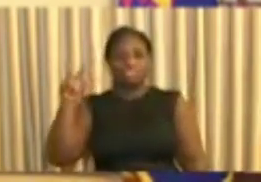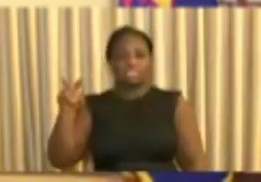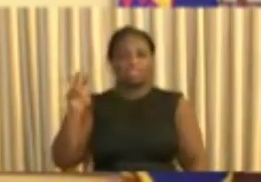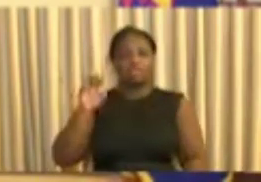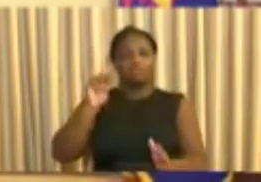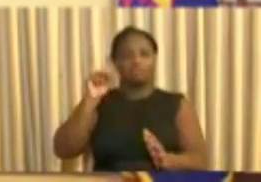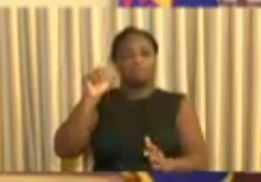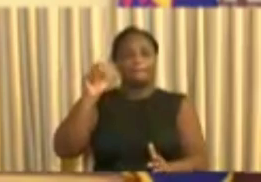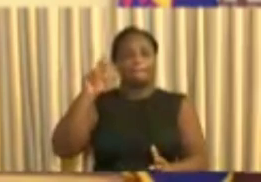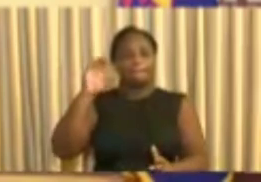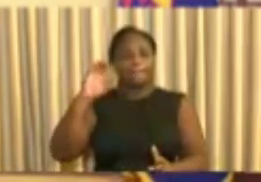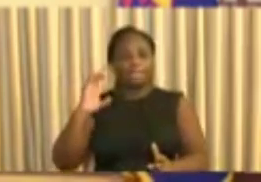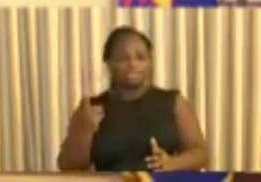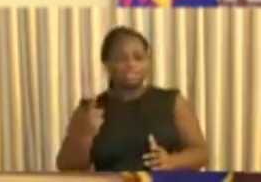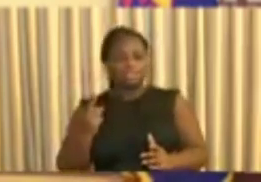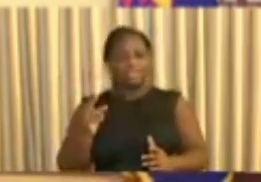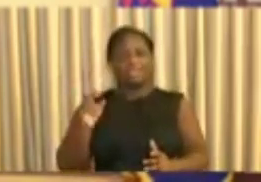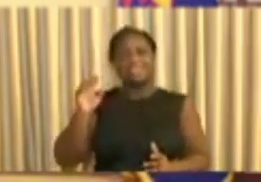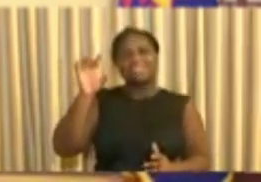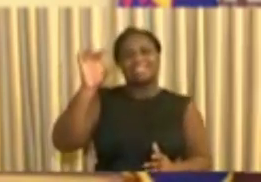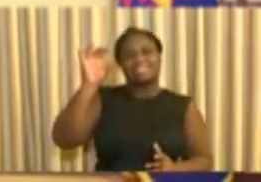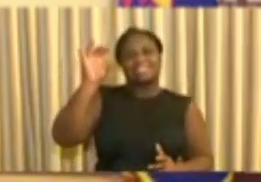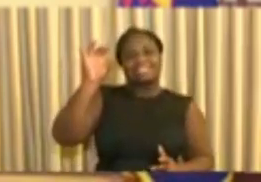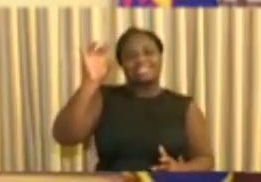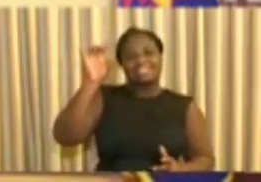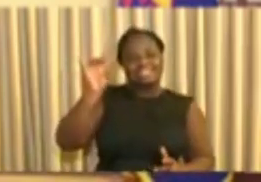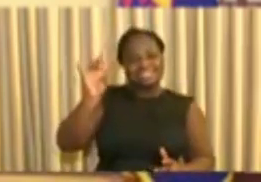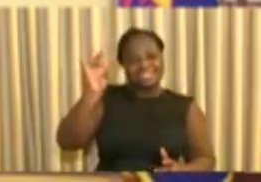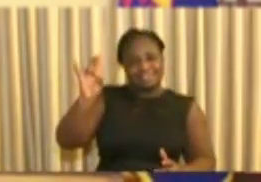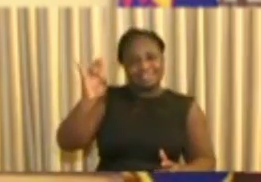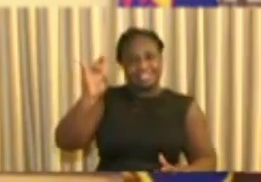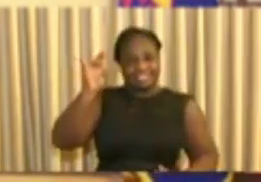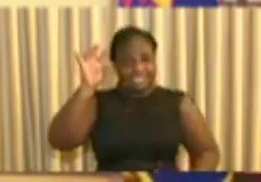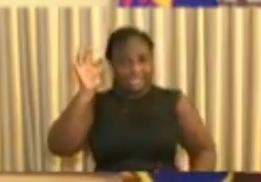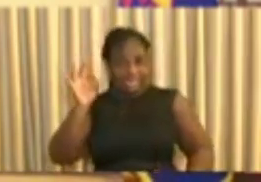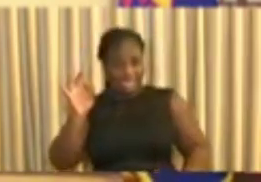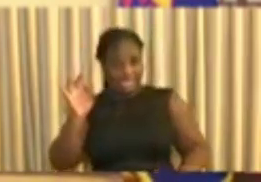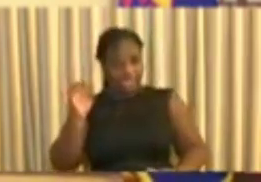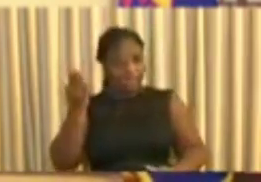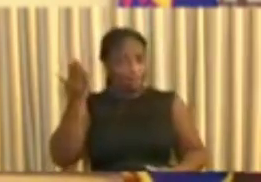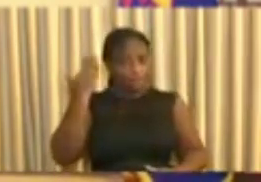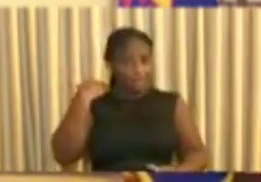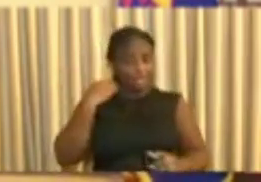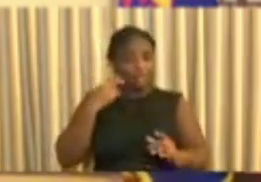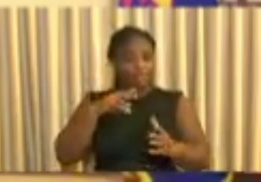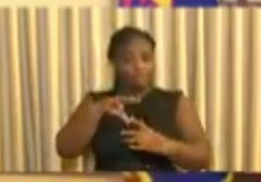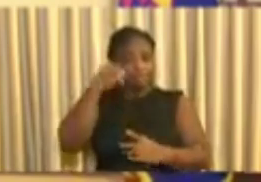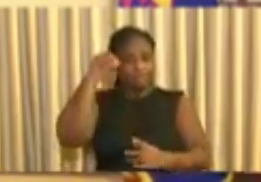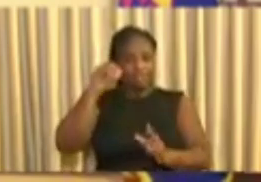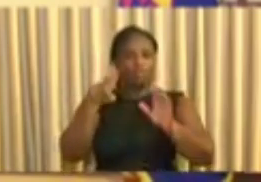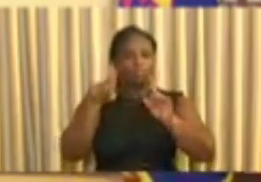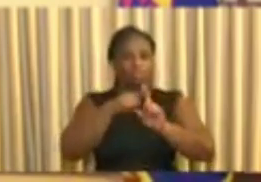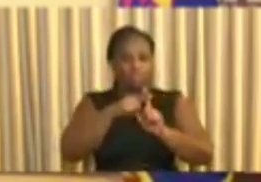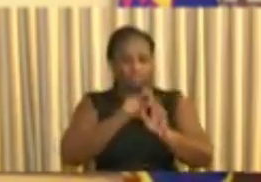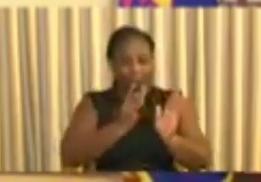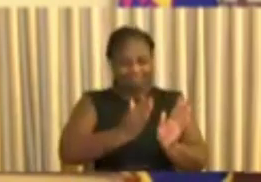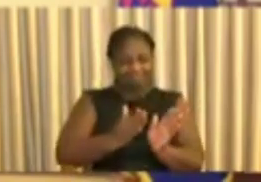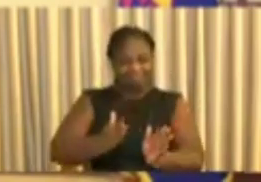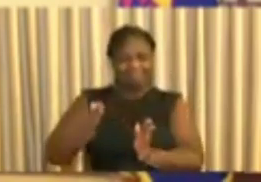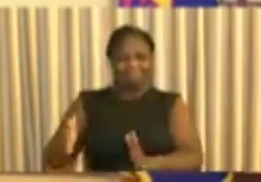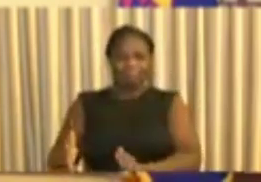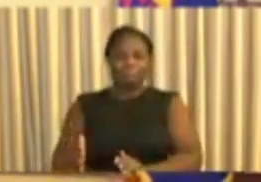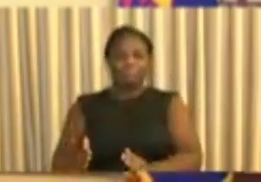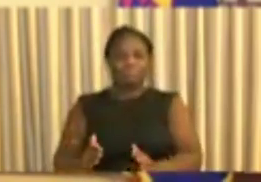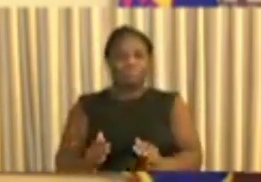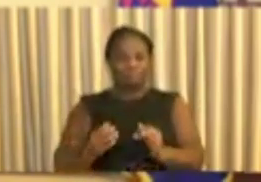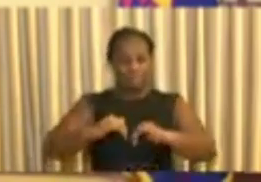March, 79 were initially found to be positive, and appropriate arrangements were made